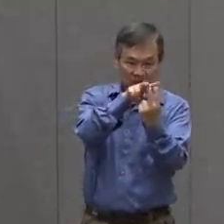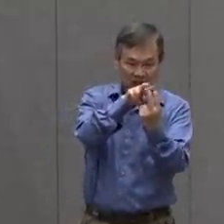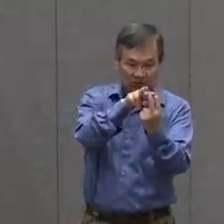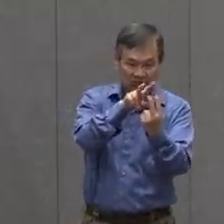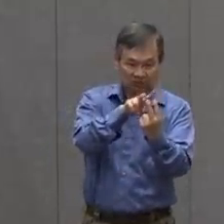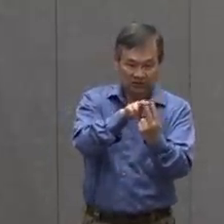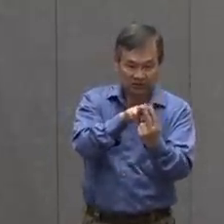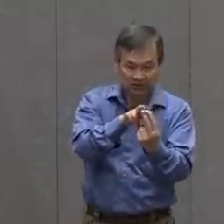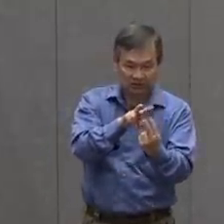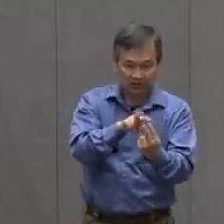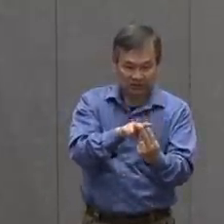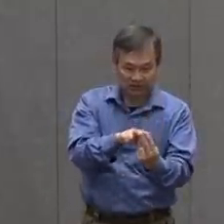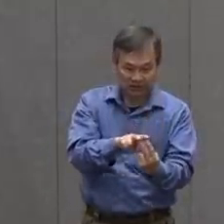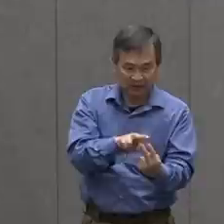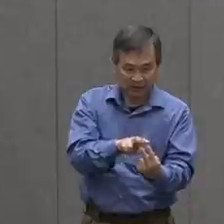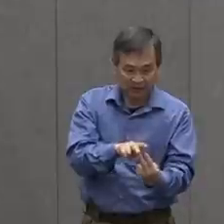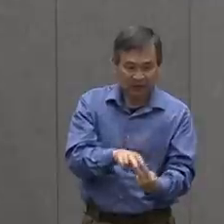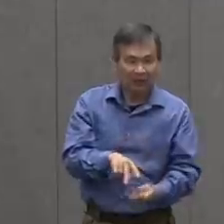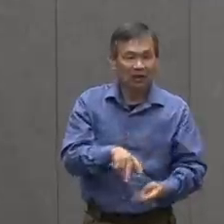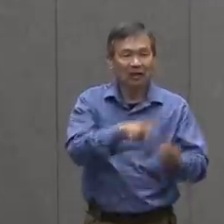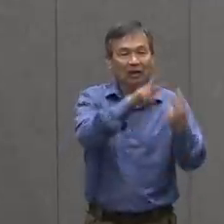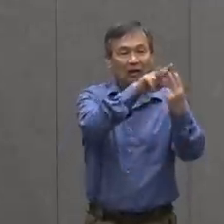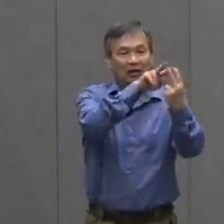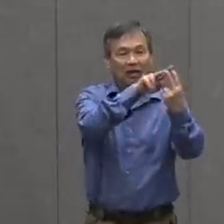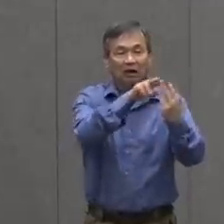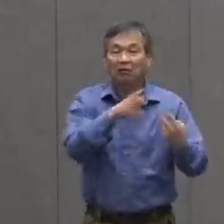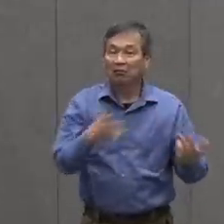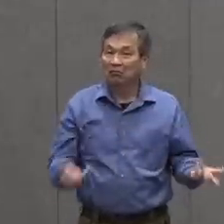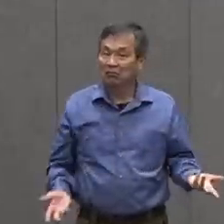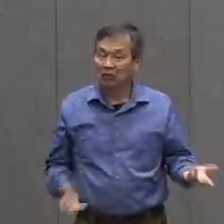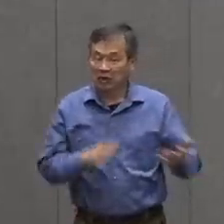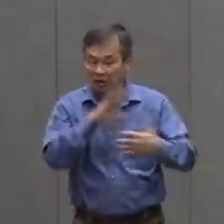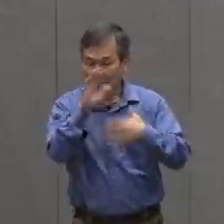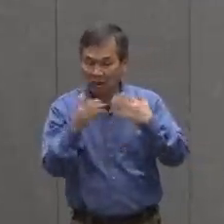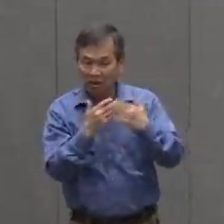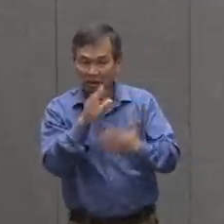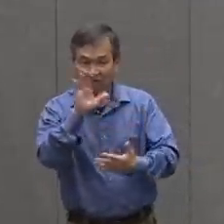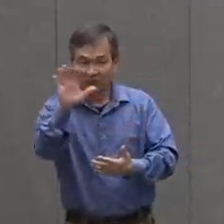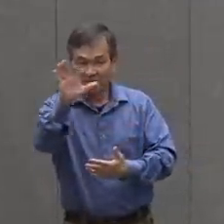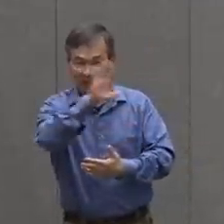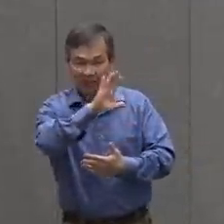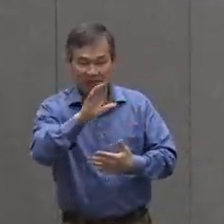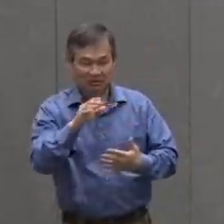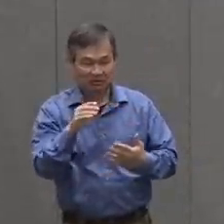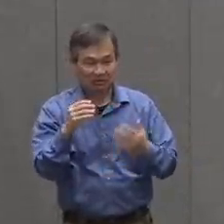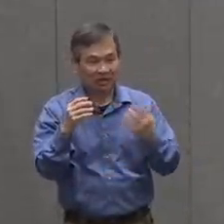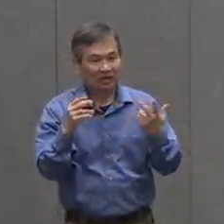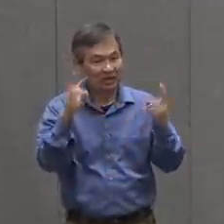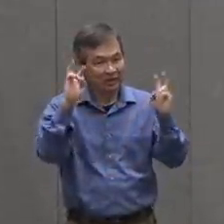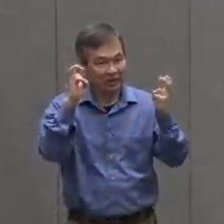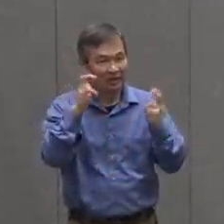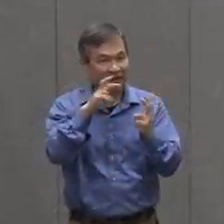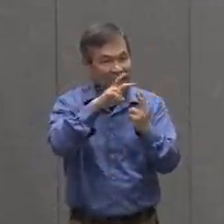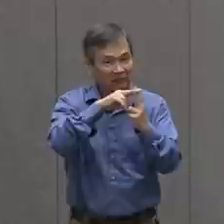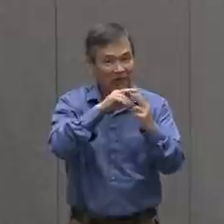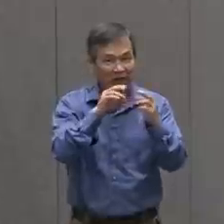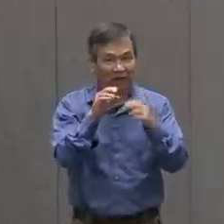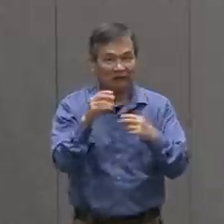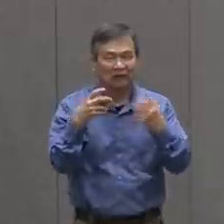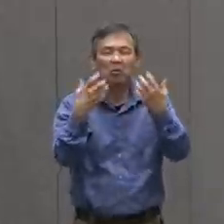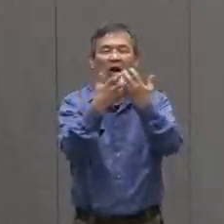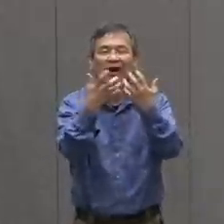to pair them all up, so there's groups of two, all of your things would all have a pair or a